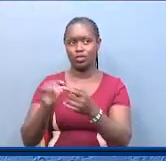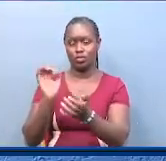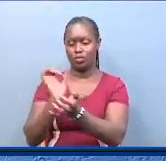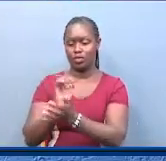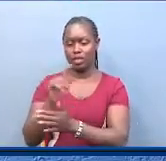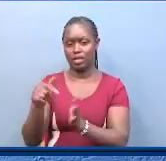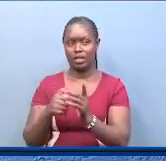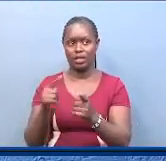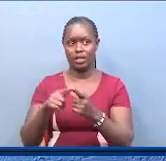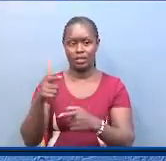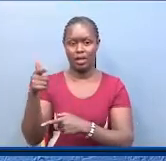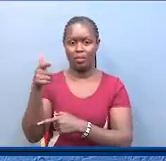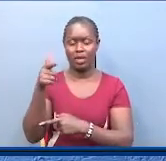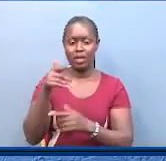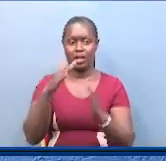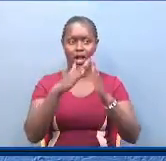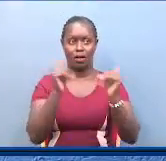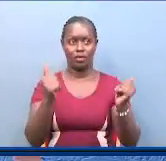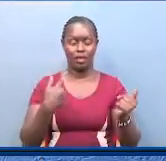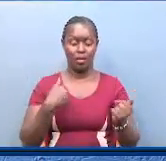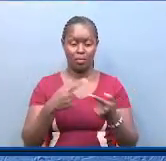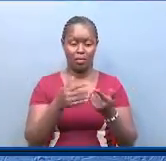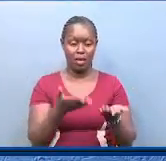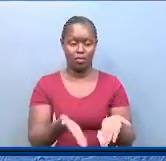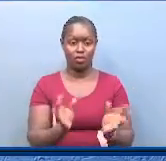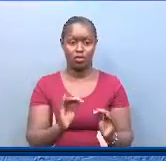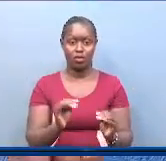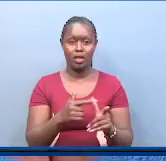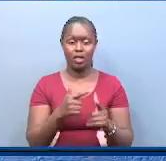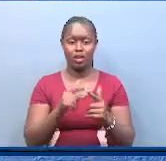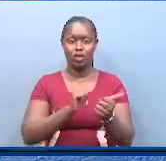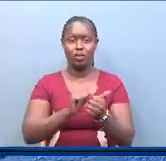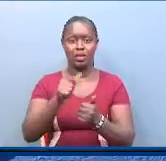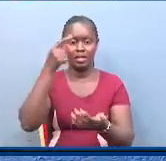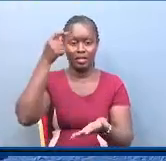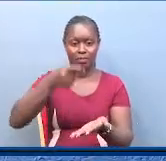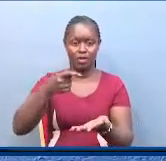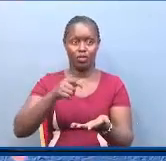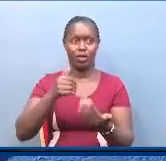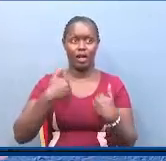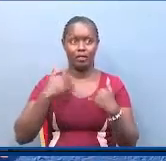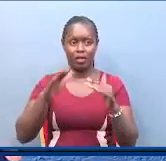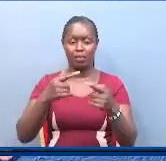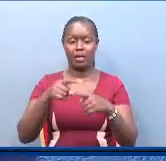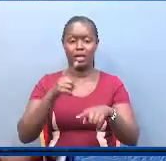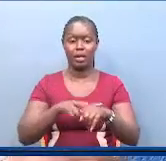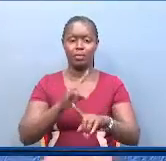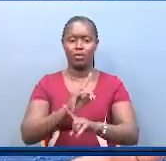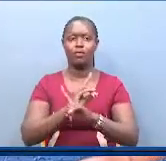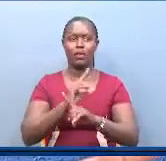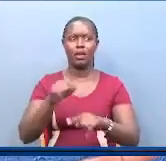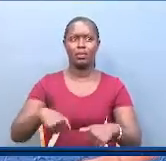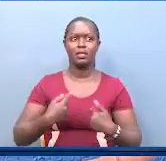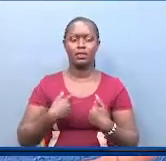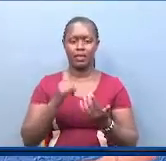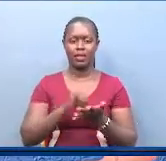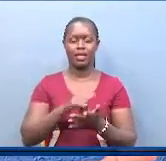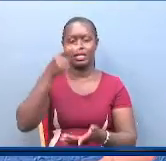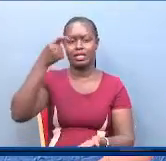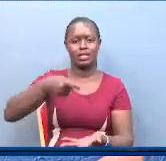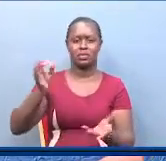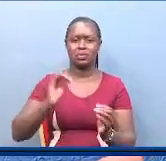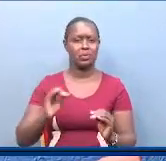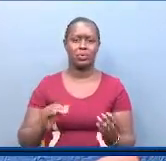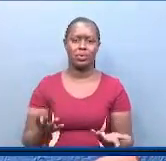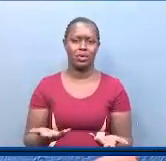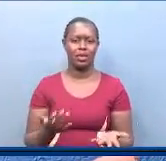in this media house and I'm not present and you pass the judgment and you don't haven't given me time to defend myself. That is not justice. That,